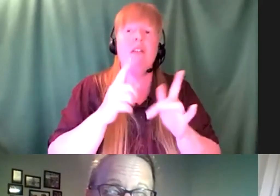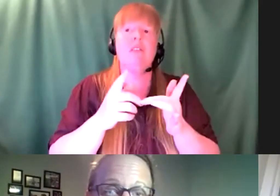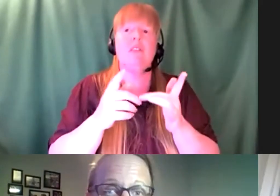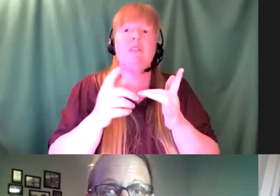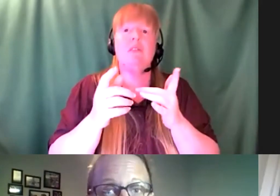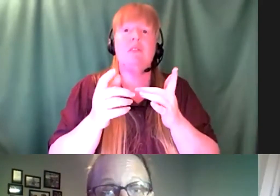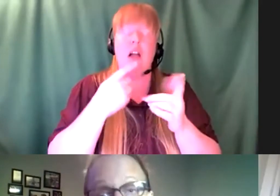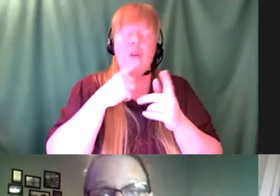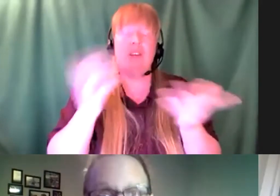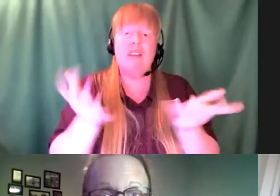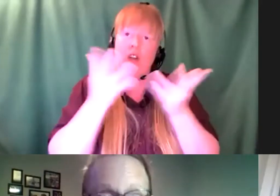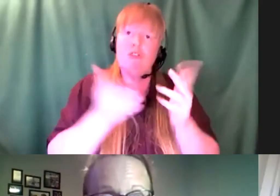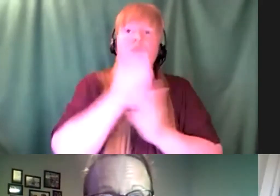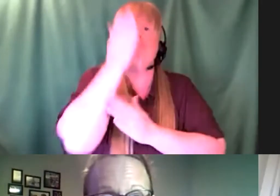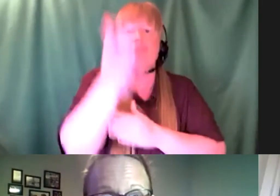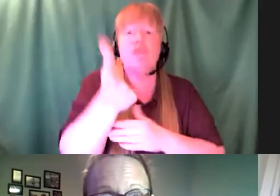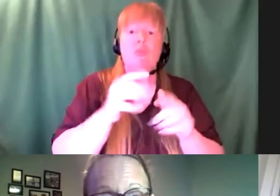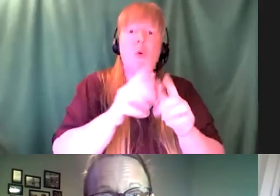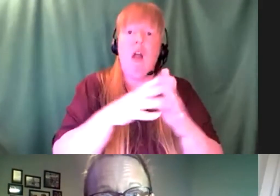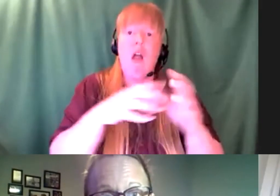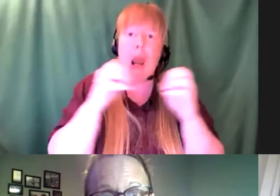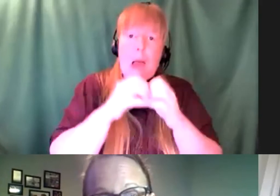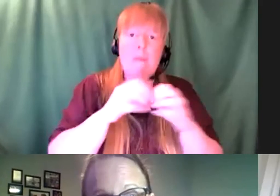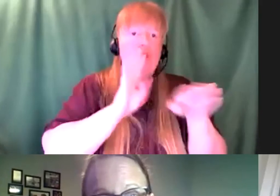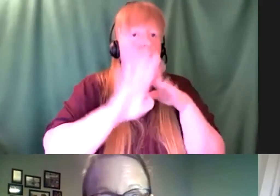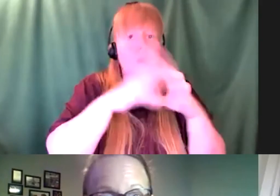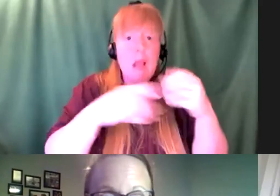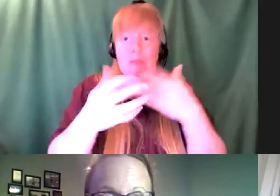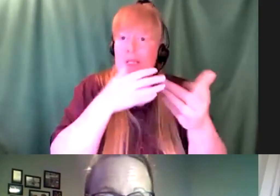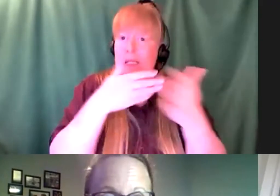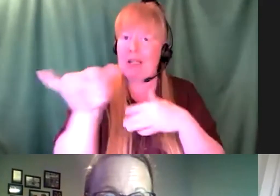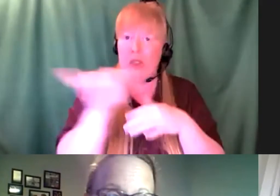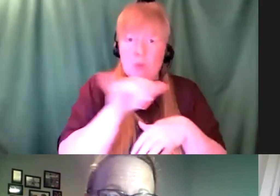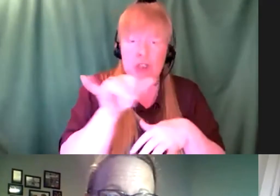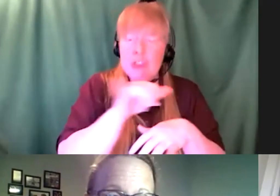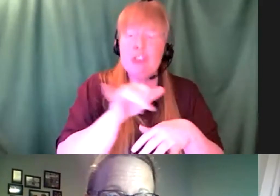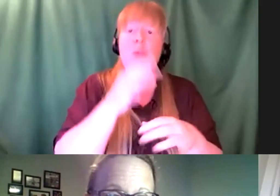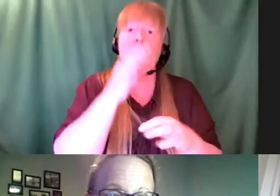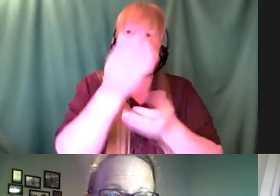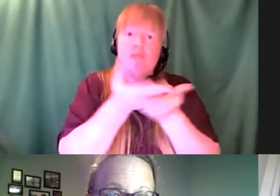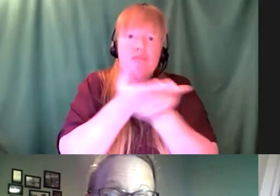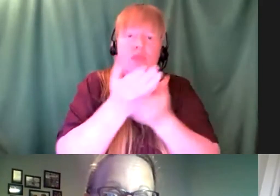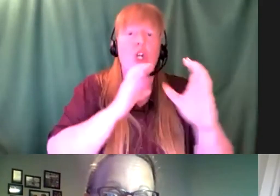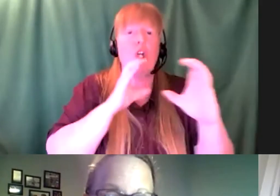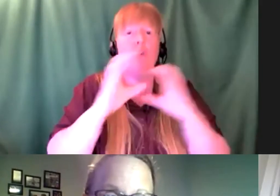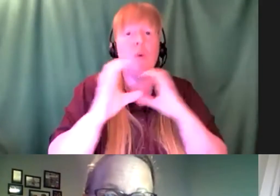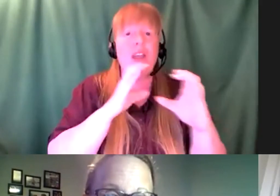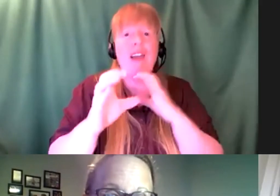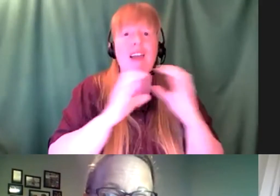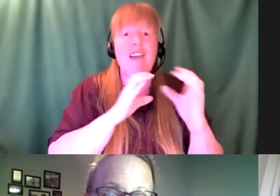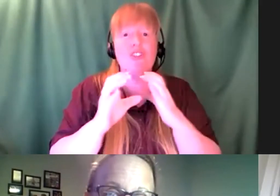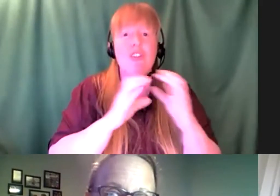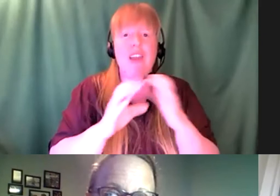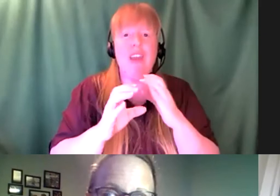choose and talk to the people there. I think communication and connection is the key to making things accessible. I